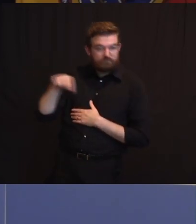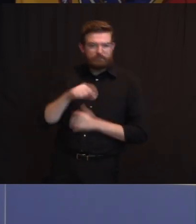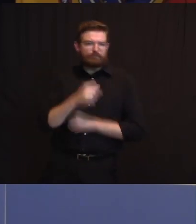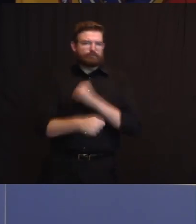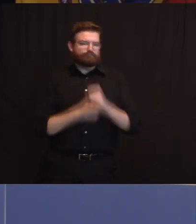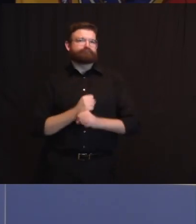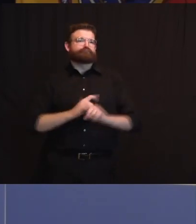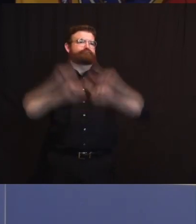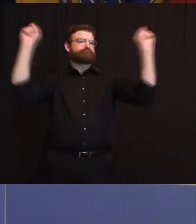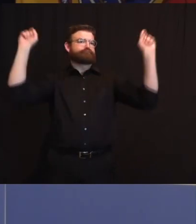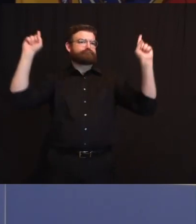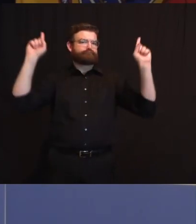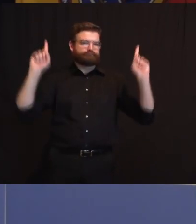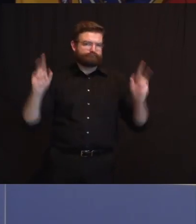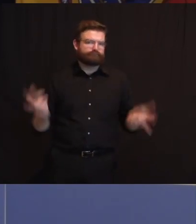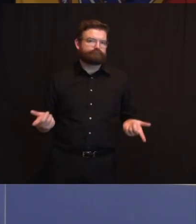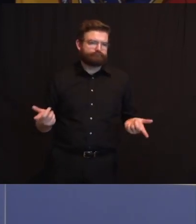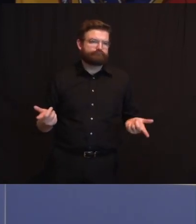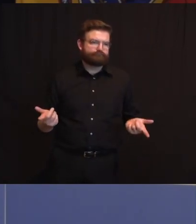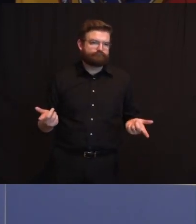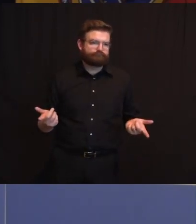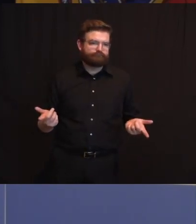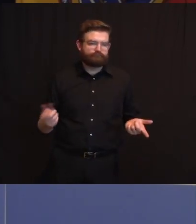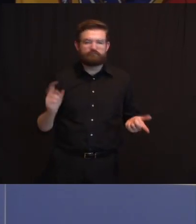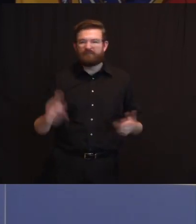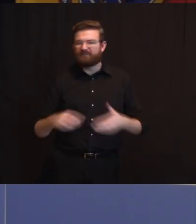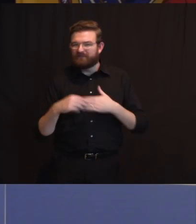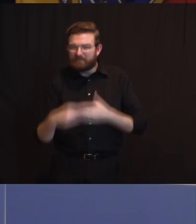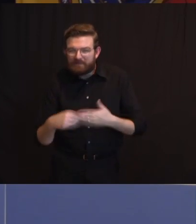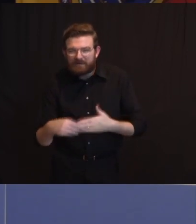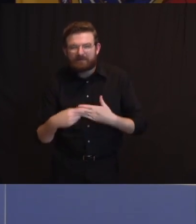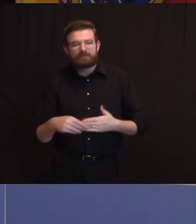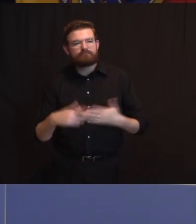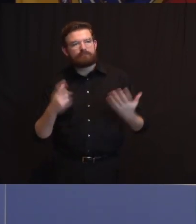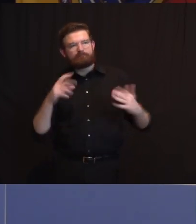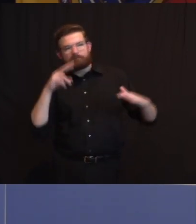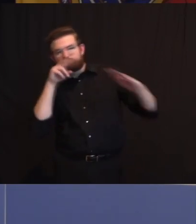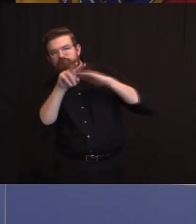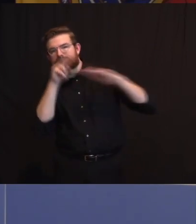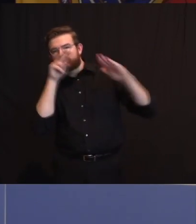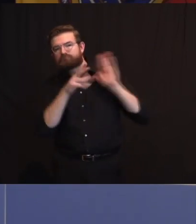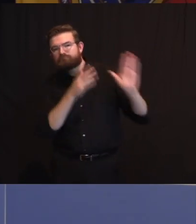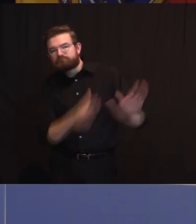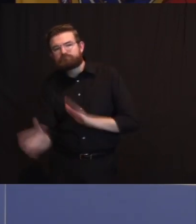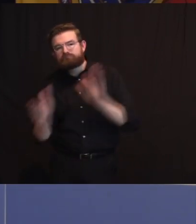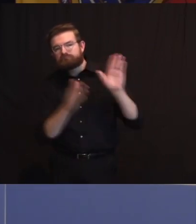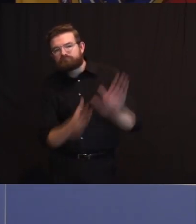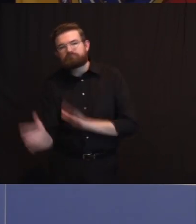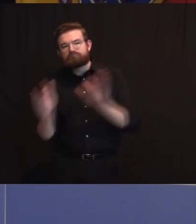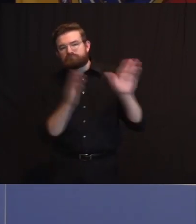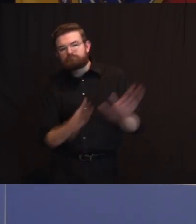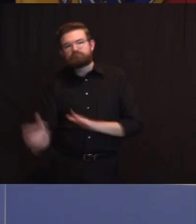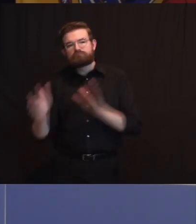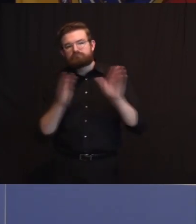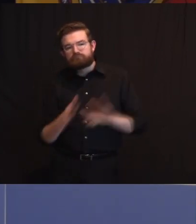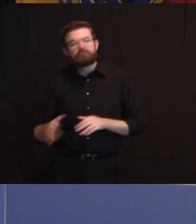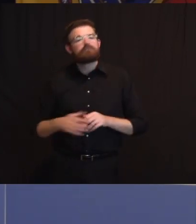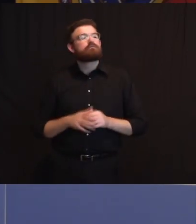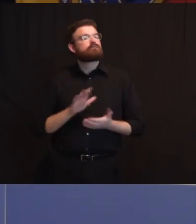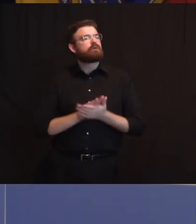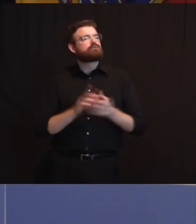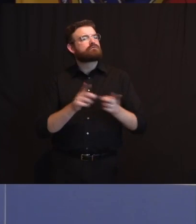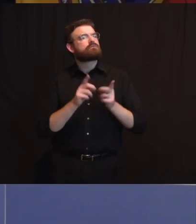require flexibility, foresight, and planning for school districts to be responsive to the needs of their families and their communities. I